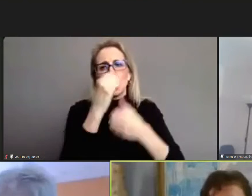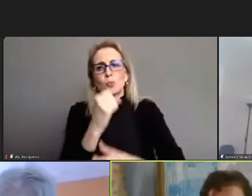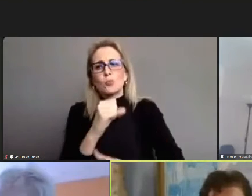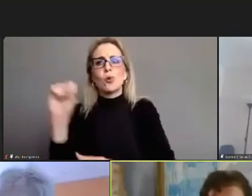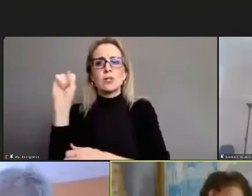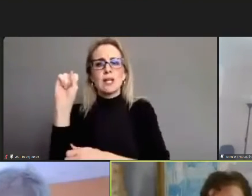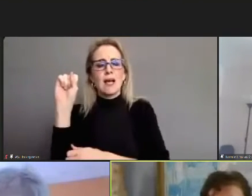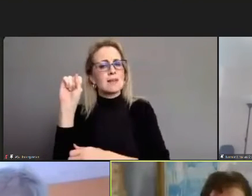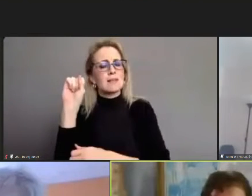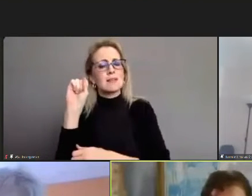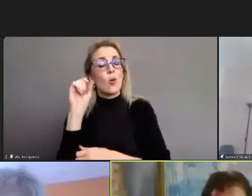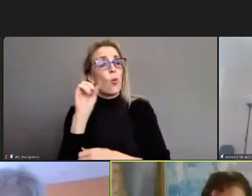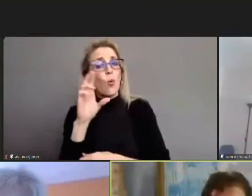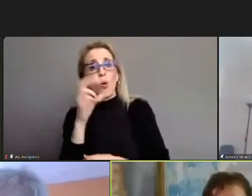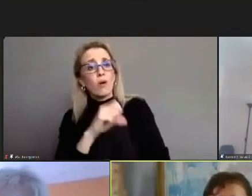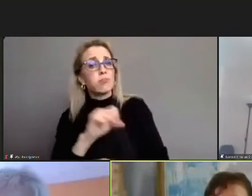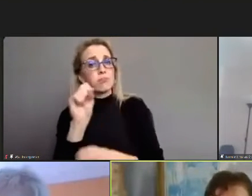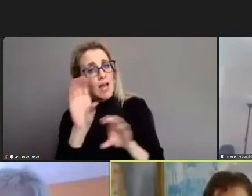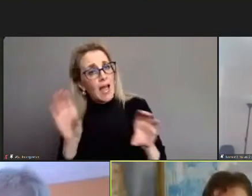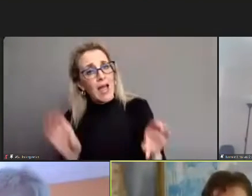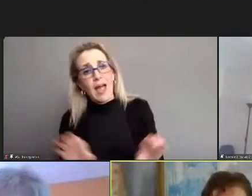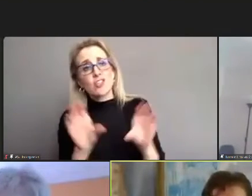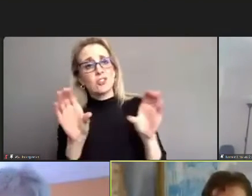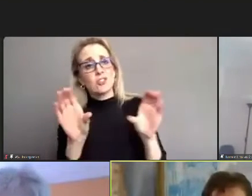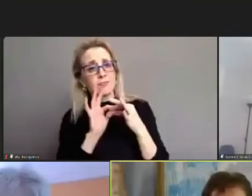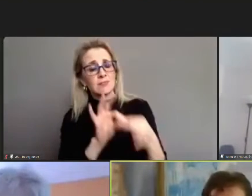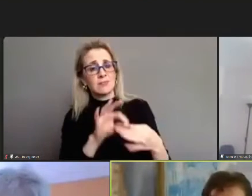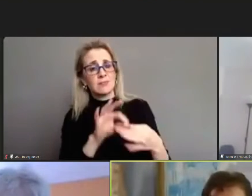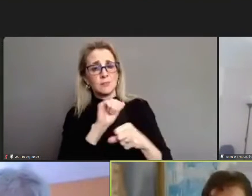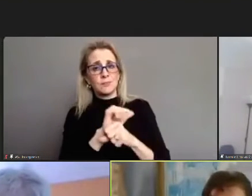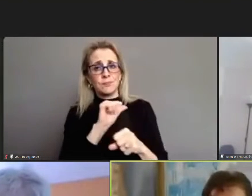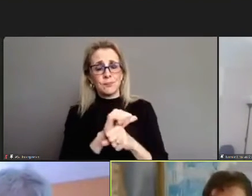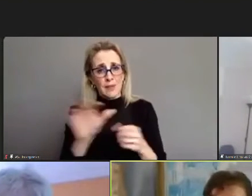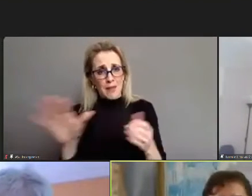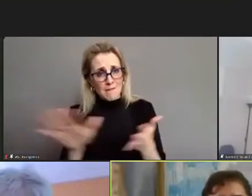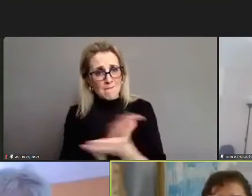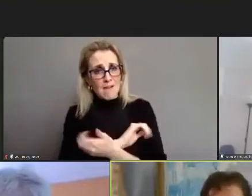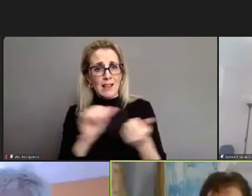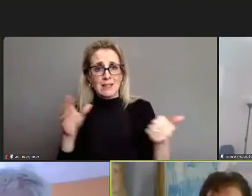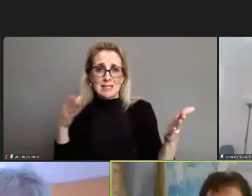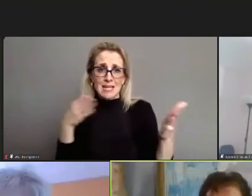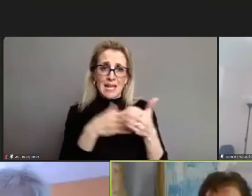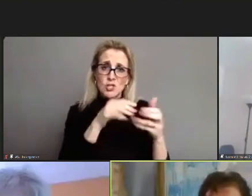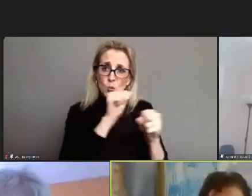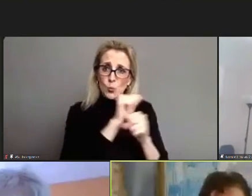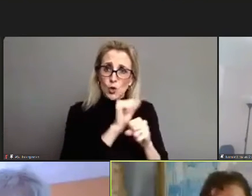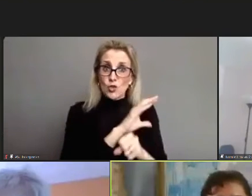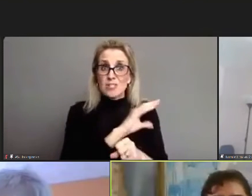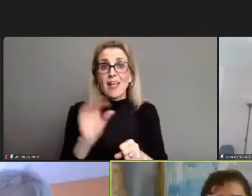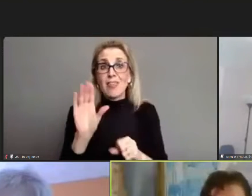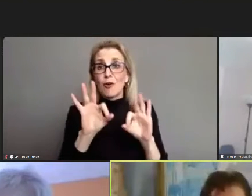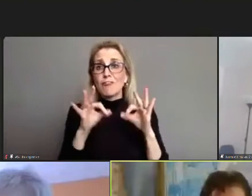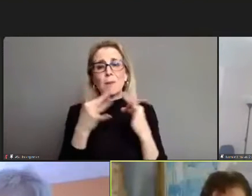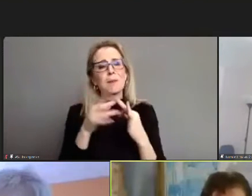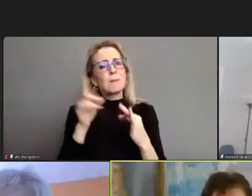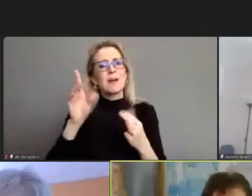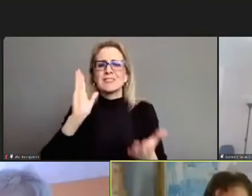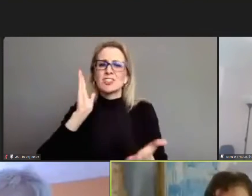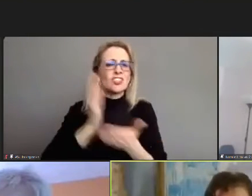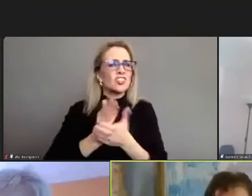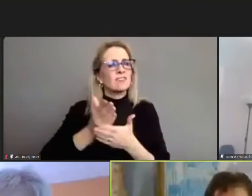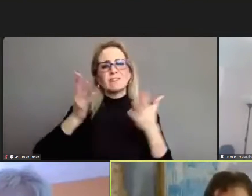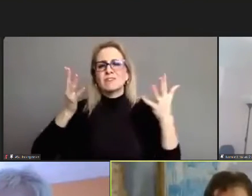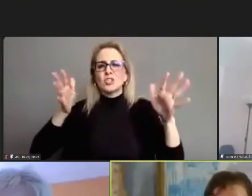strike action. The terror and violence against workers and their family in Iran must be stopped. All